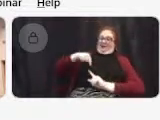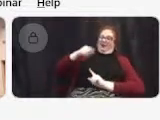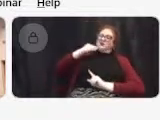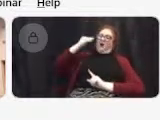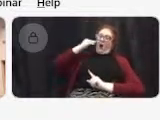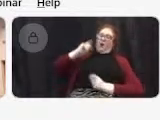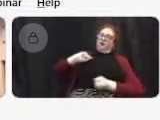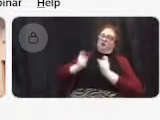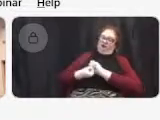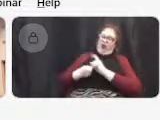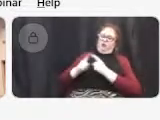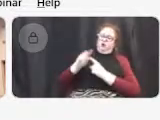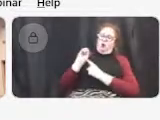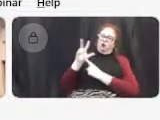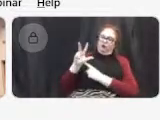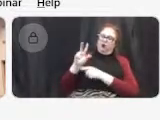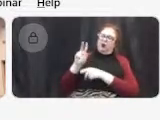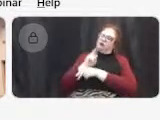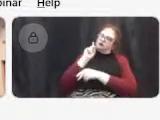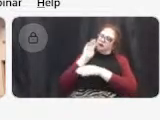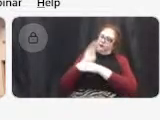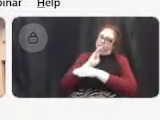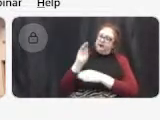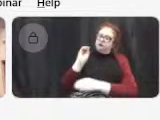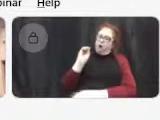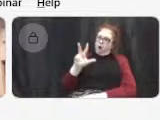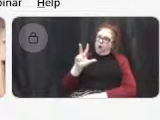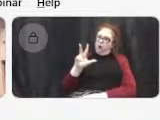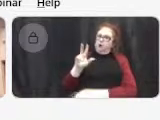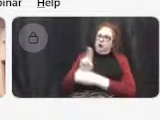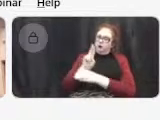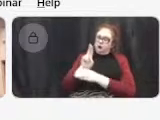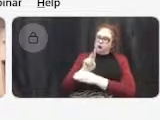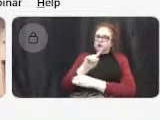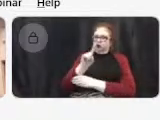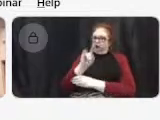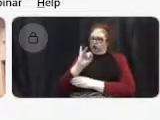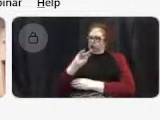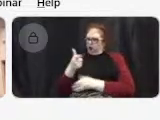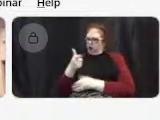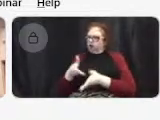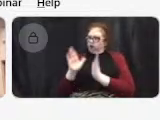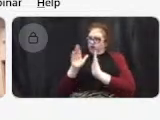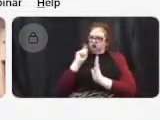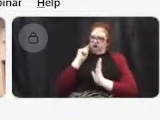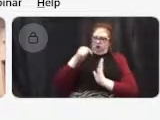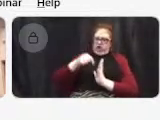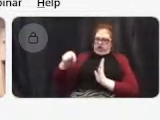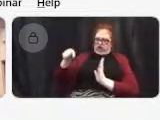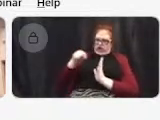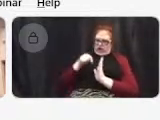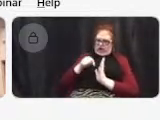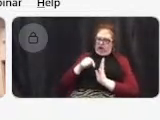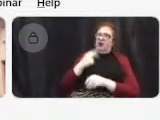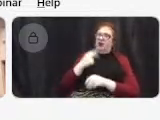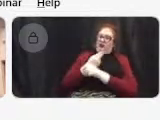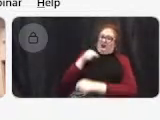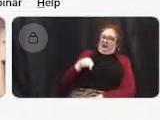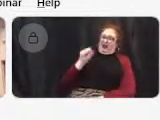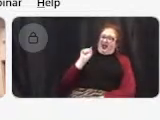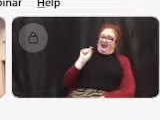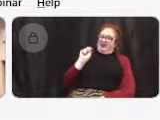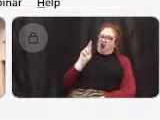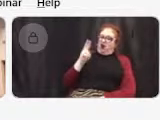developed to conform to such O3 zoning uses. The use of the property as a short-term rental too would not create a